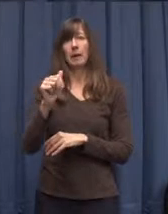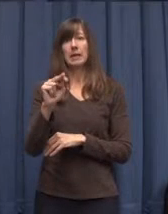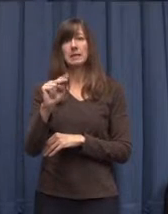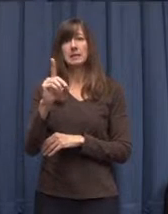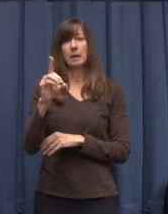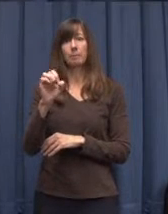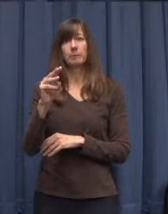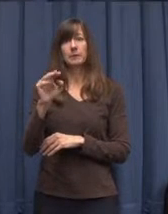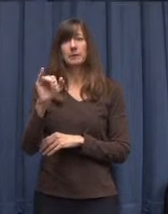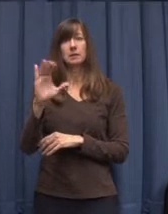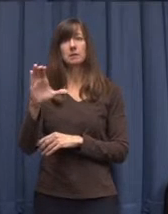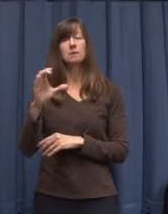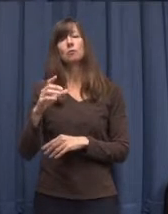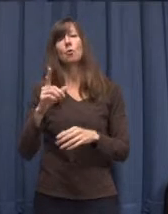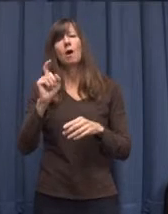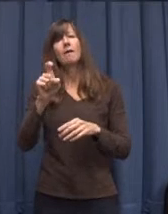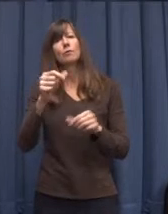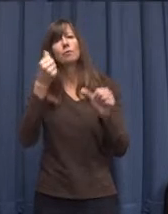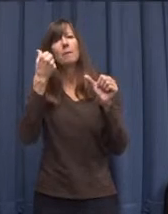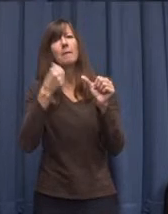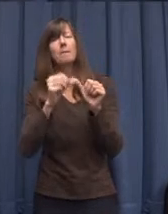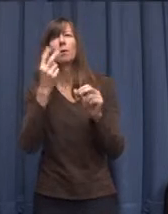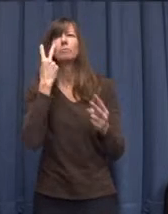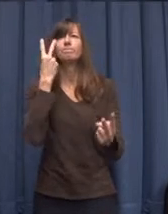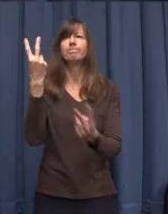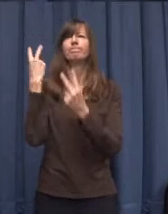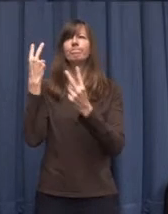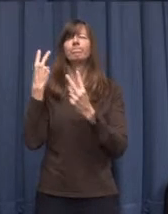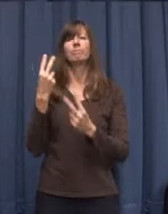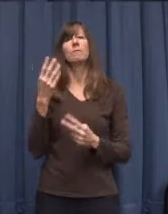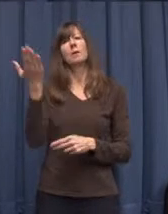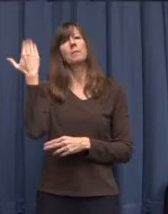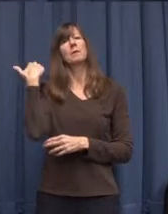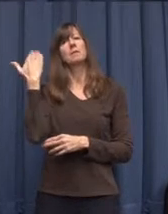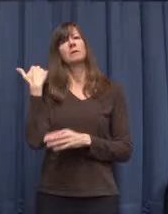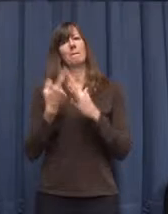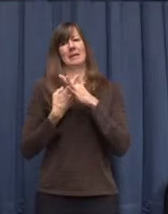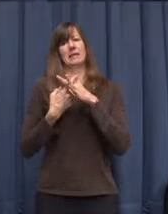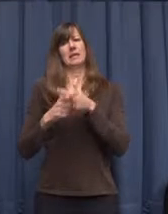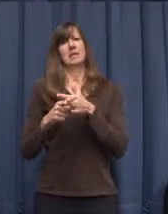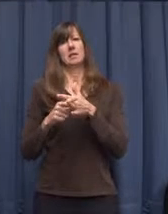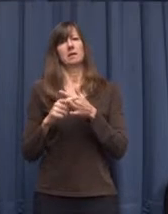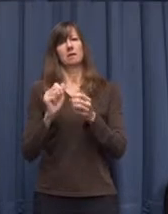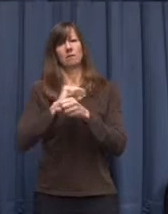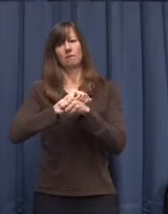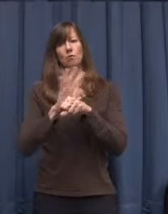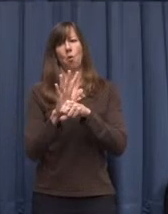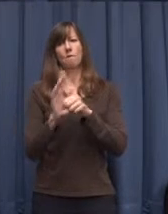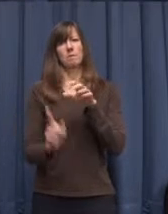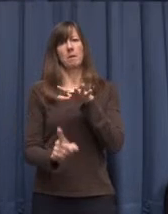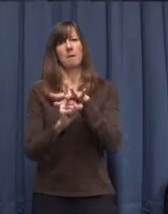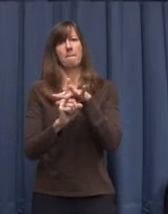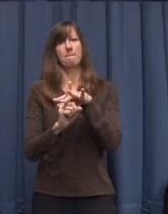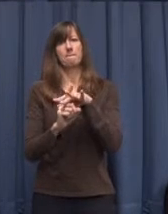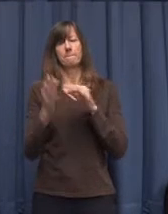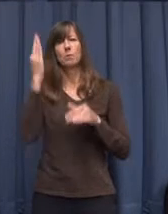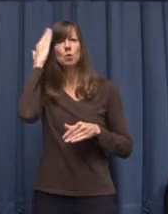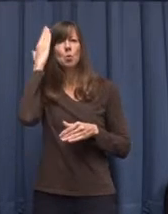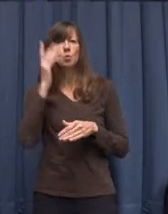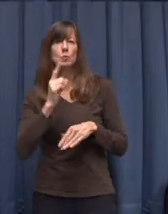how we were treating this and acting at the beginning of COVID, when we knew how serious this